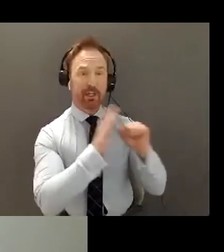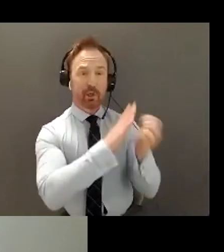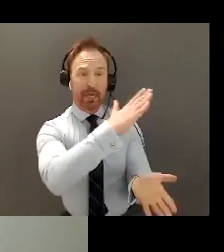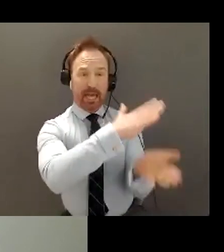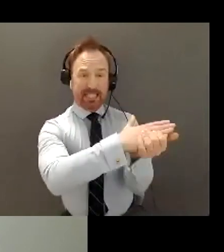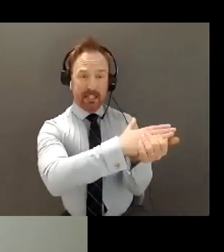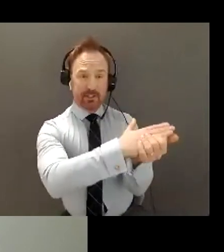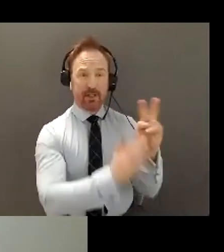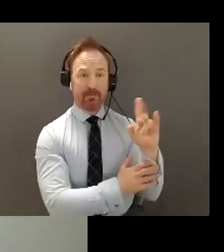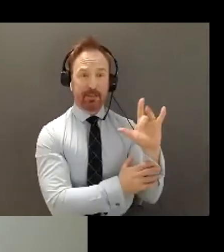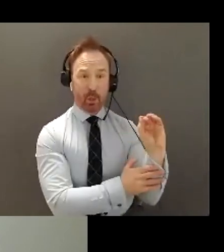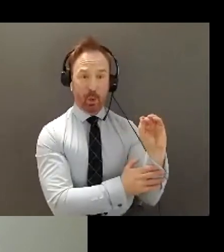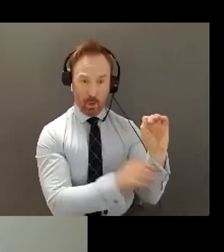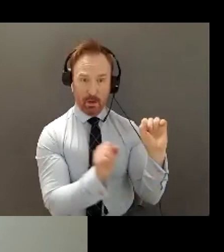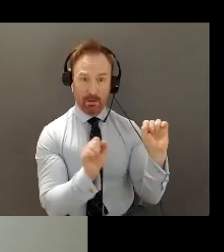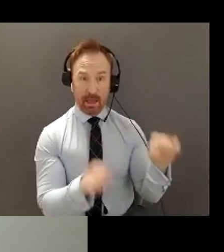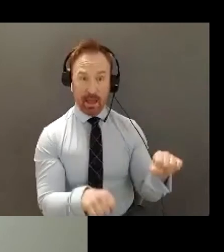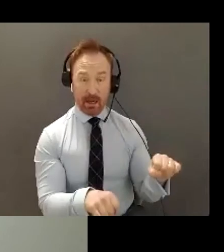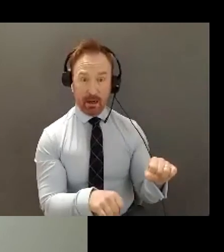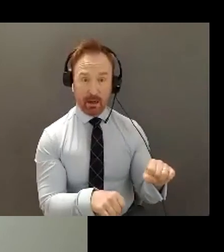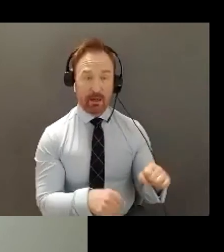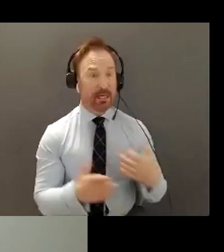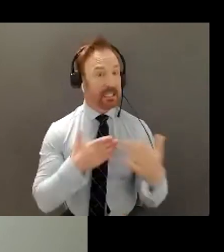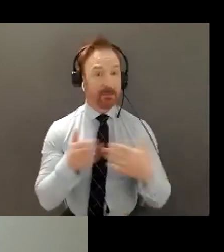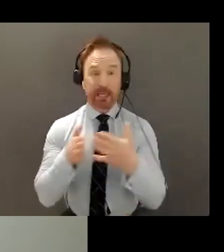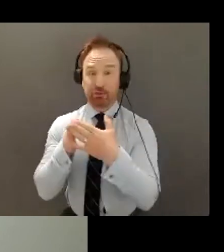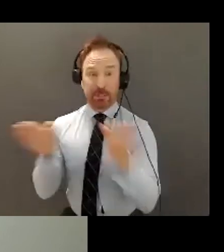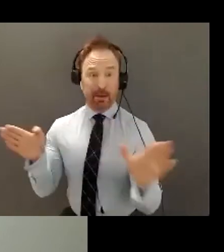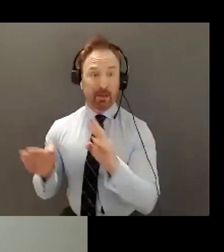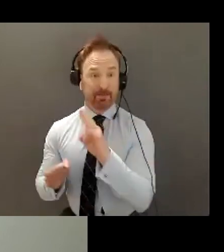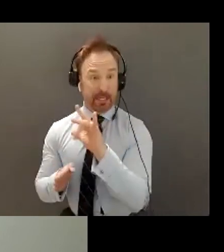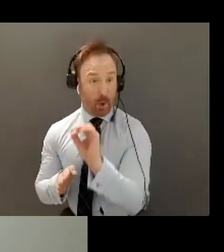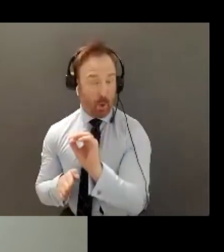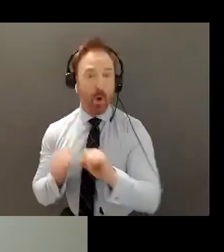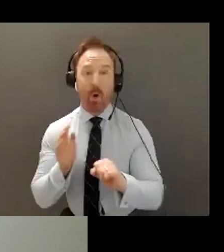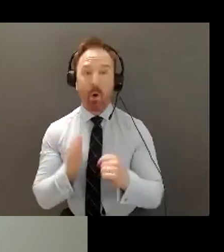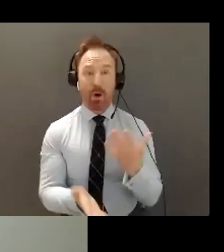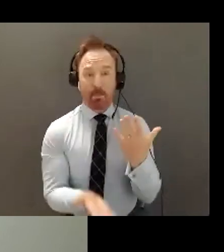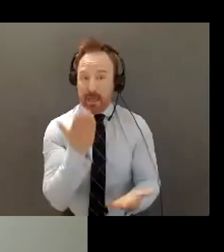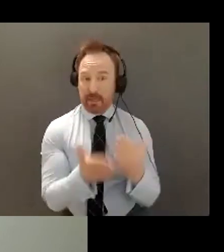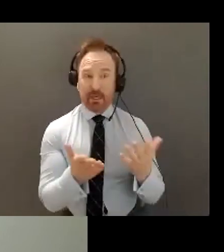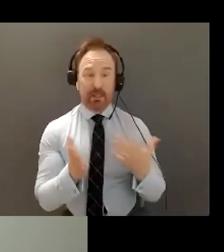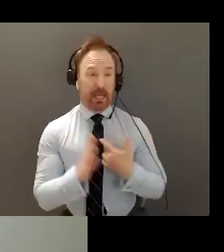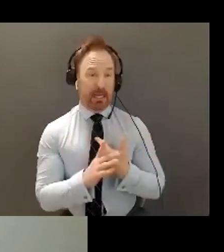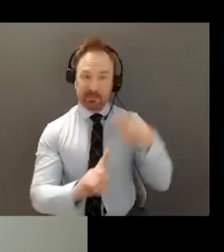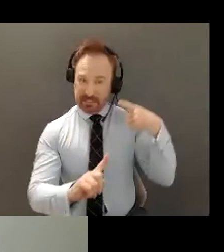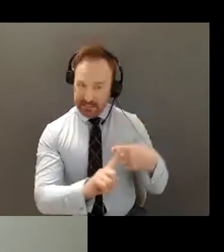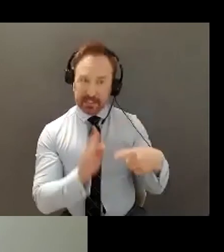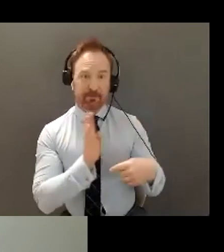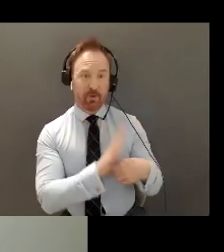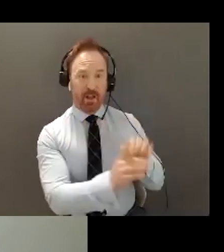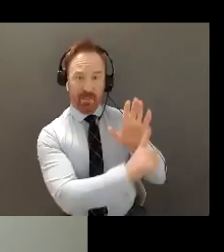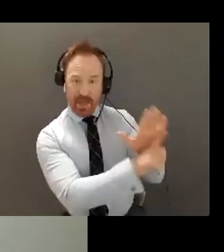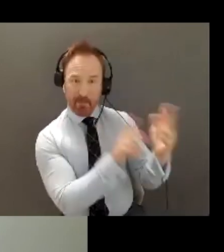video in that email, whether it's a generic video or you actually want to manually reach out to them, you can have something automatically